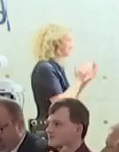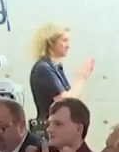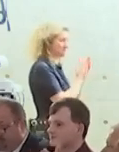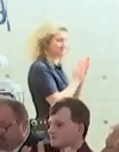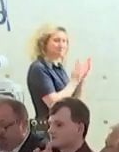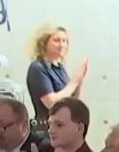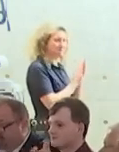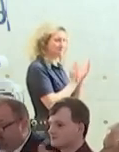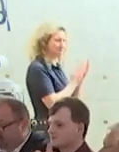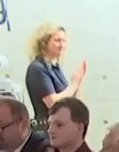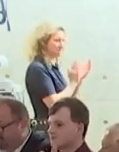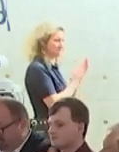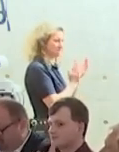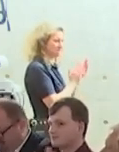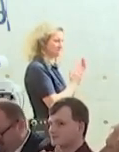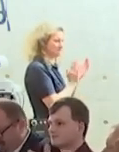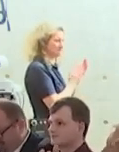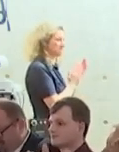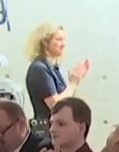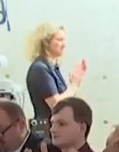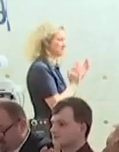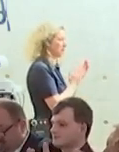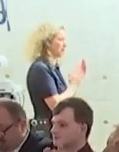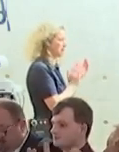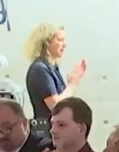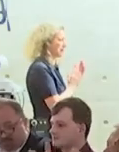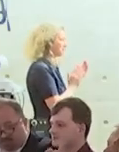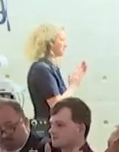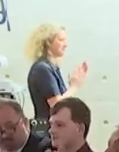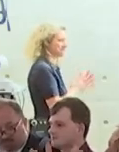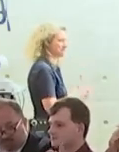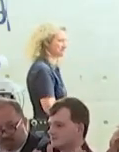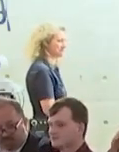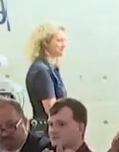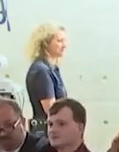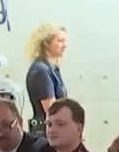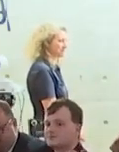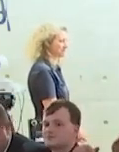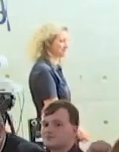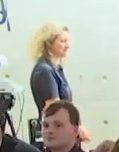Thank you all.